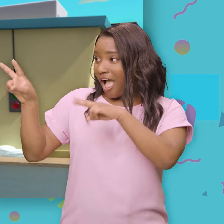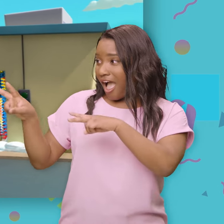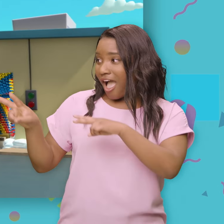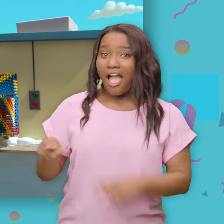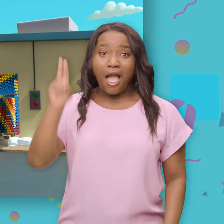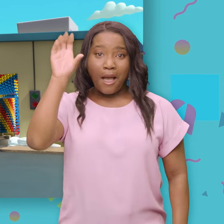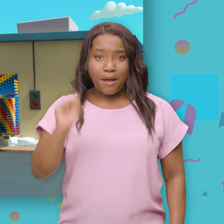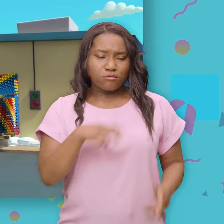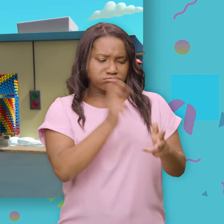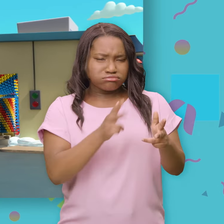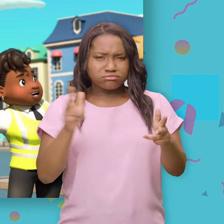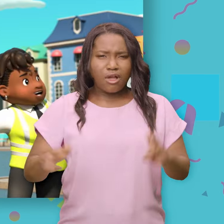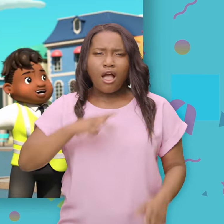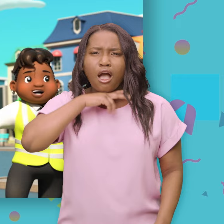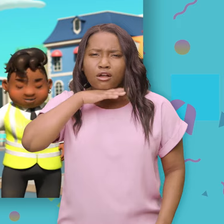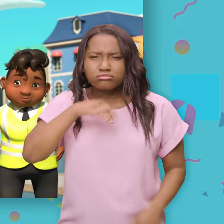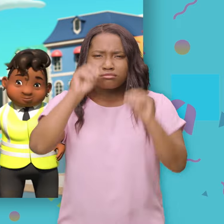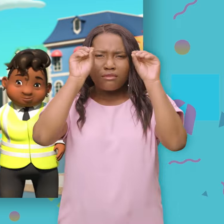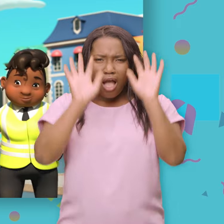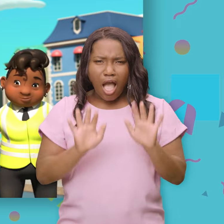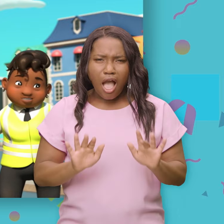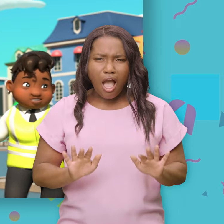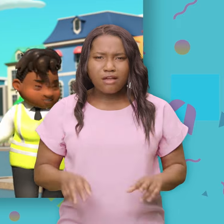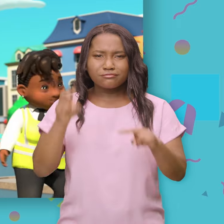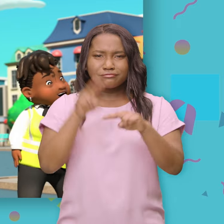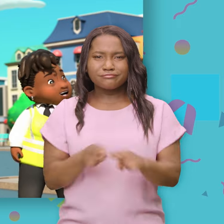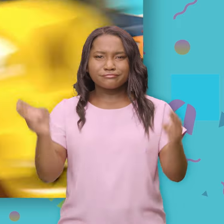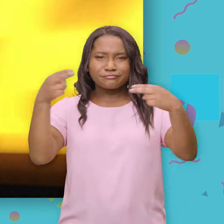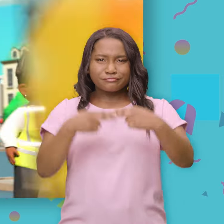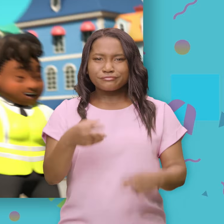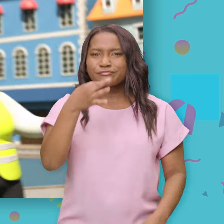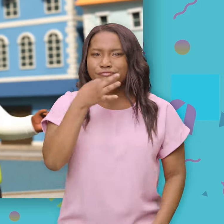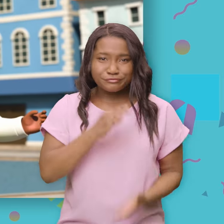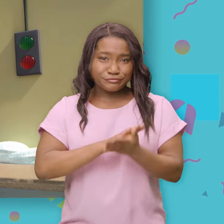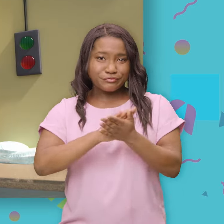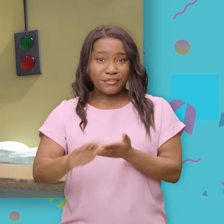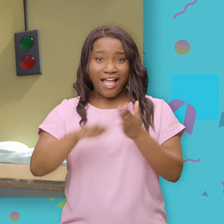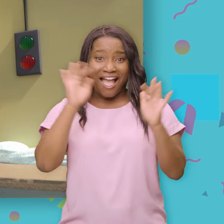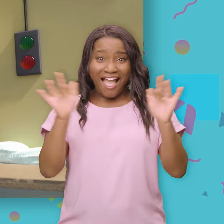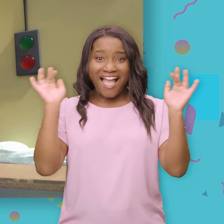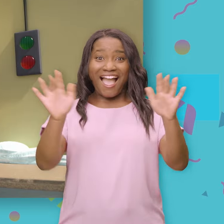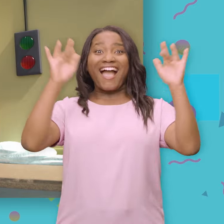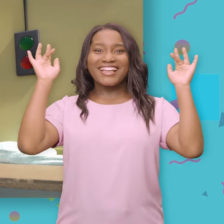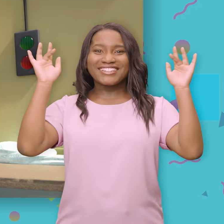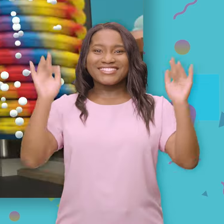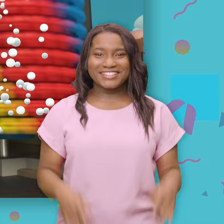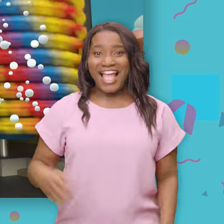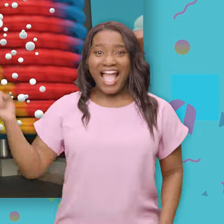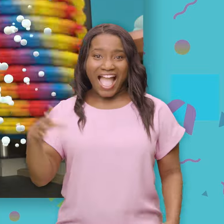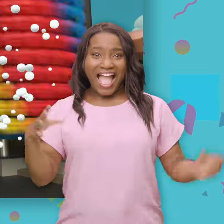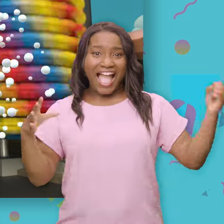See the buses in a line, muddy and covered in grime. Buckle up and sit in tight, soon they will be clean and